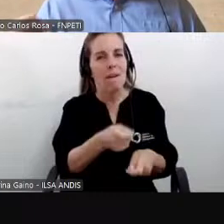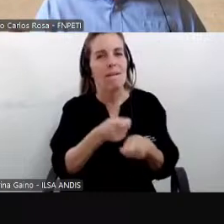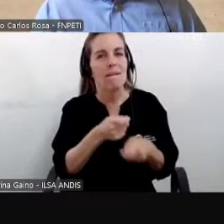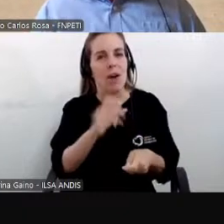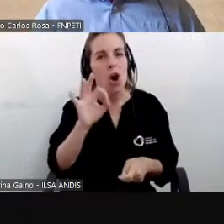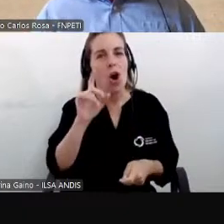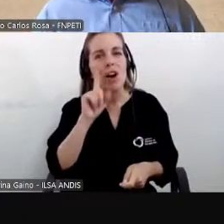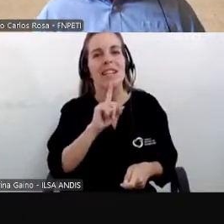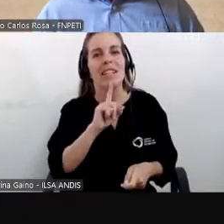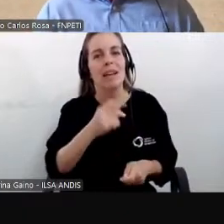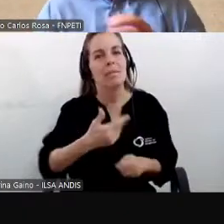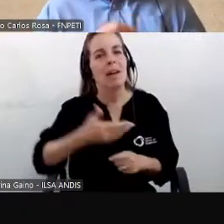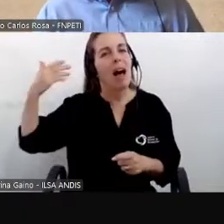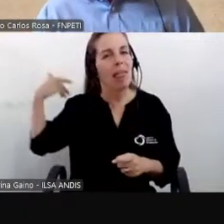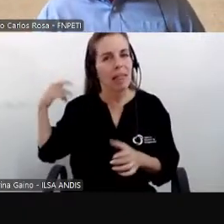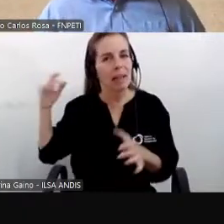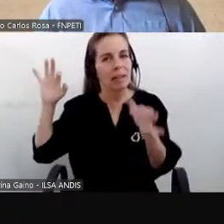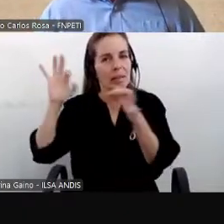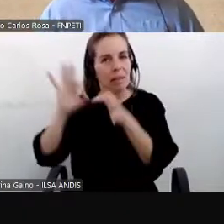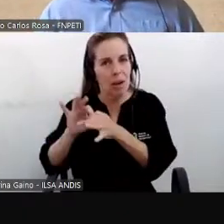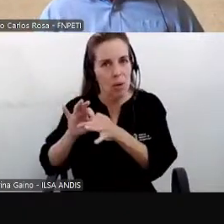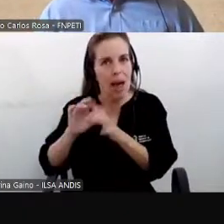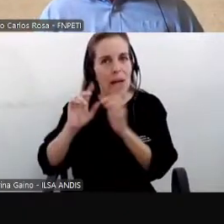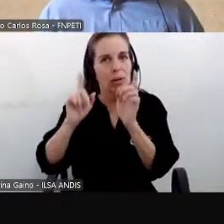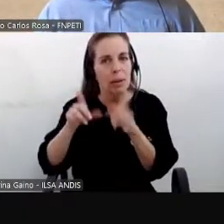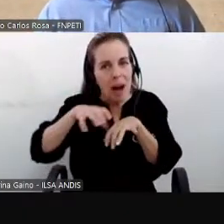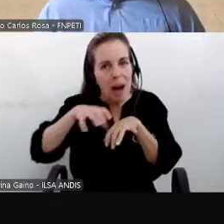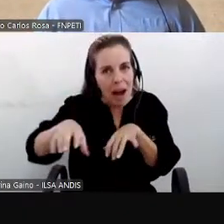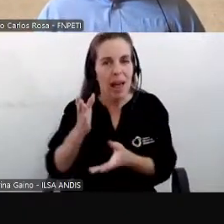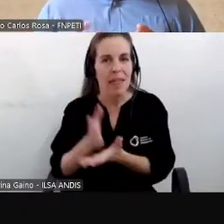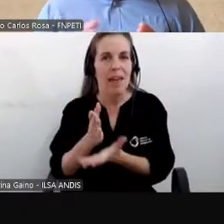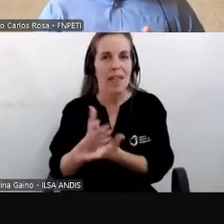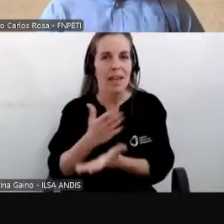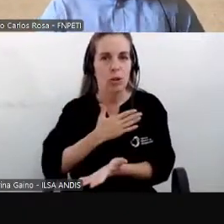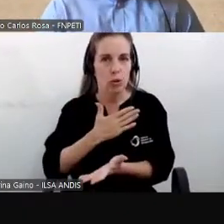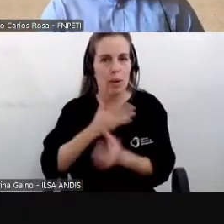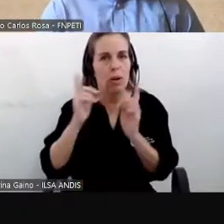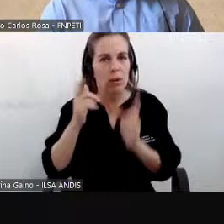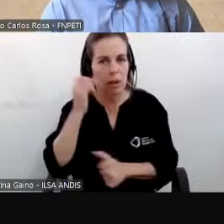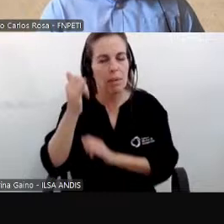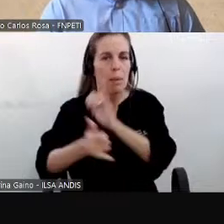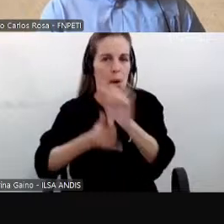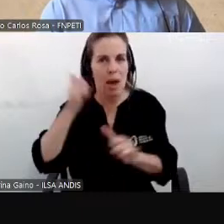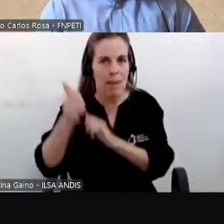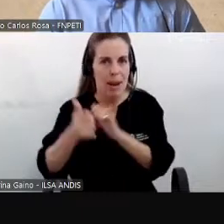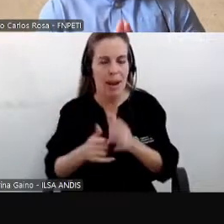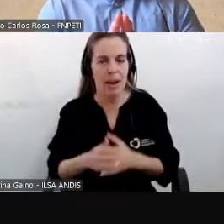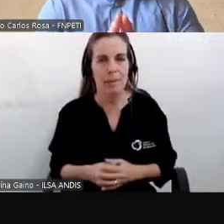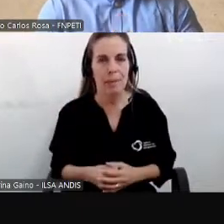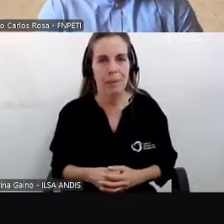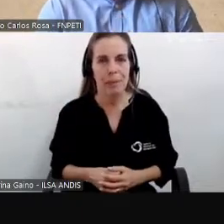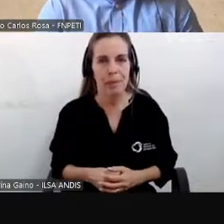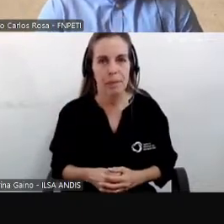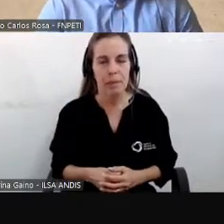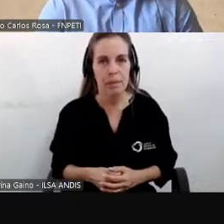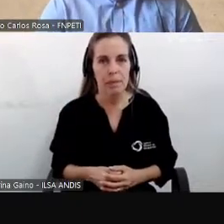forced labor concept and also associated to the area of human rights. And